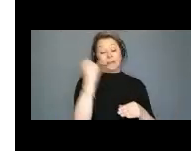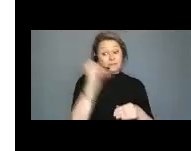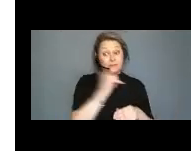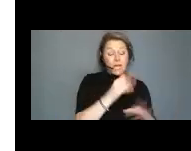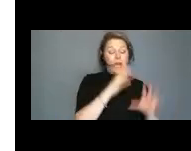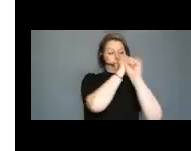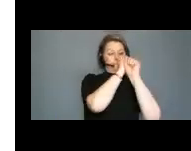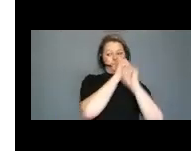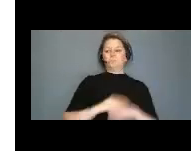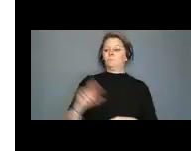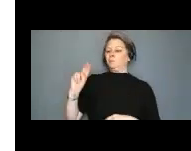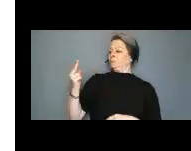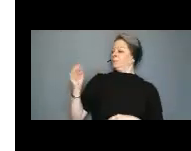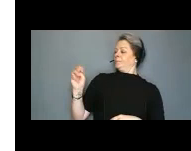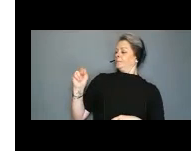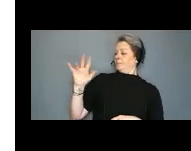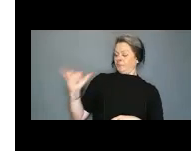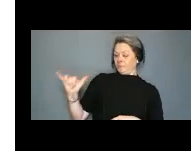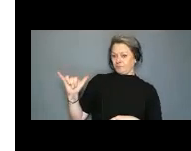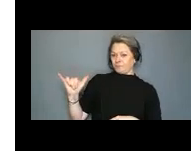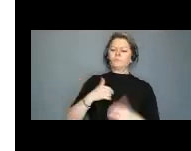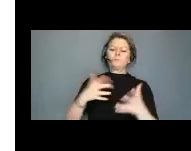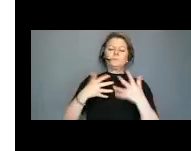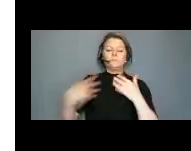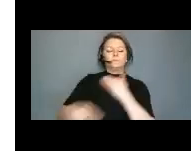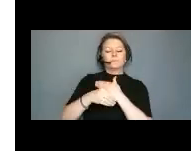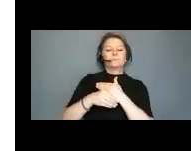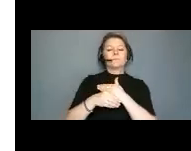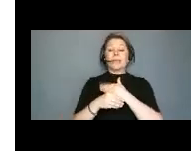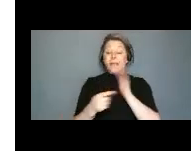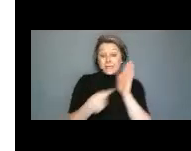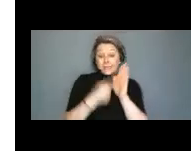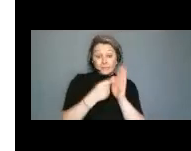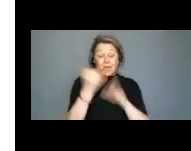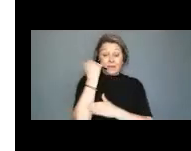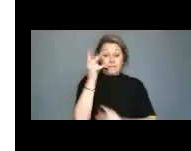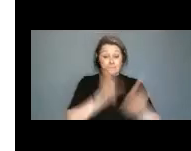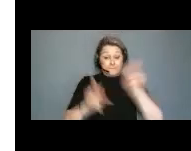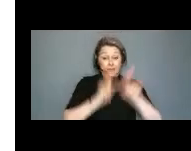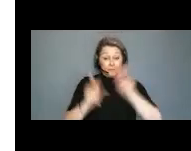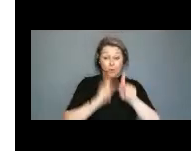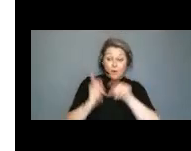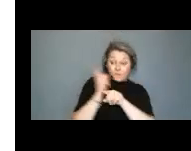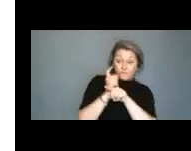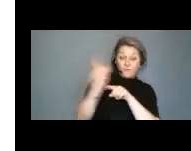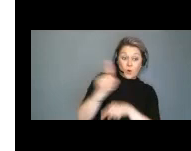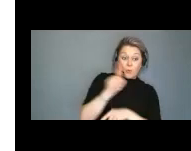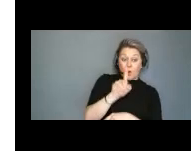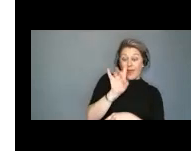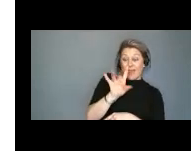Steve, to that, I might just add, what we have found is sometimes if people call the toll-free number from a cell